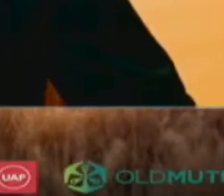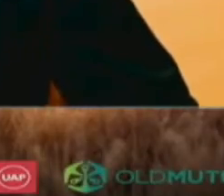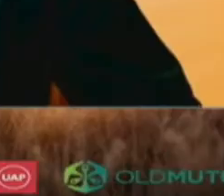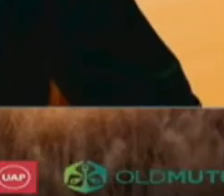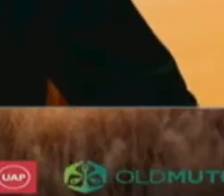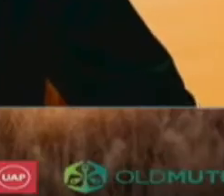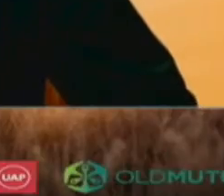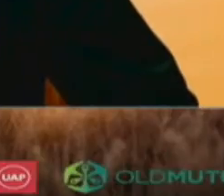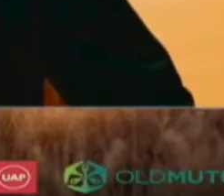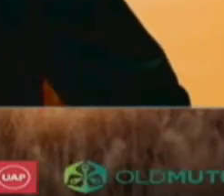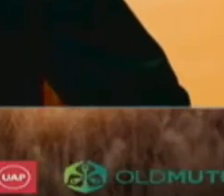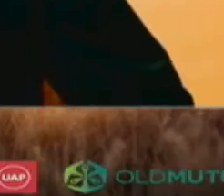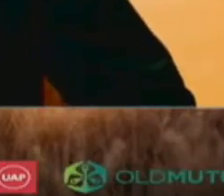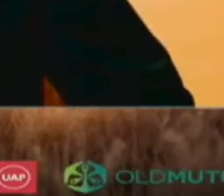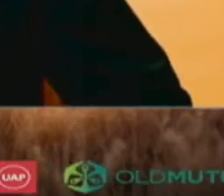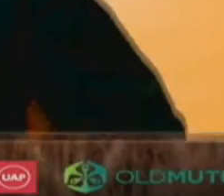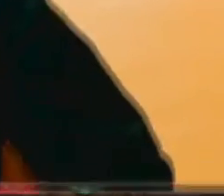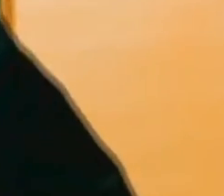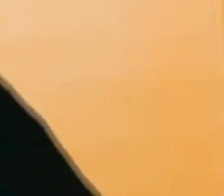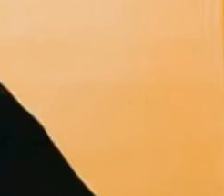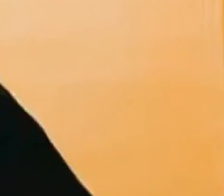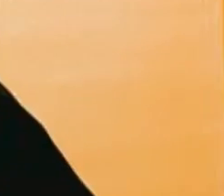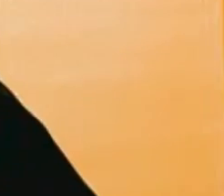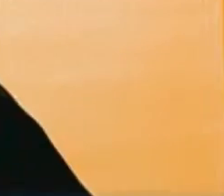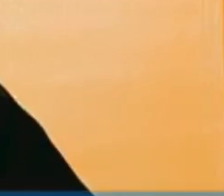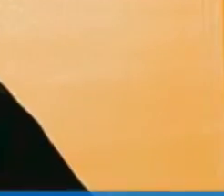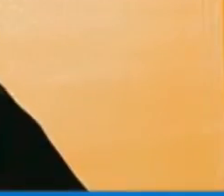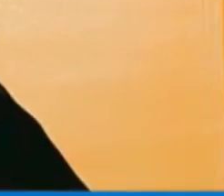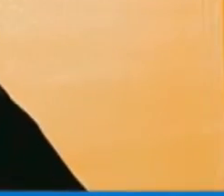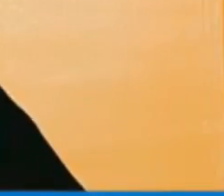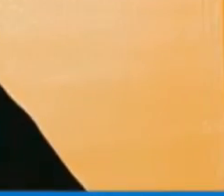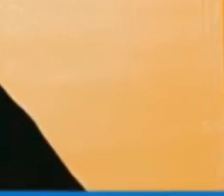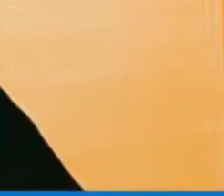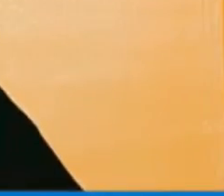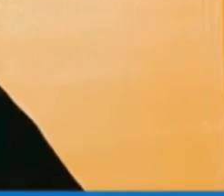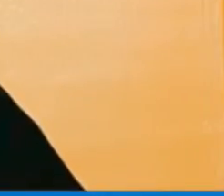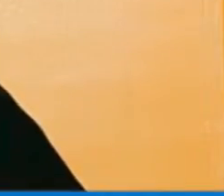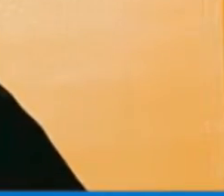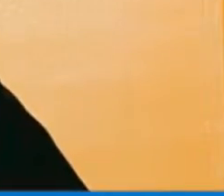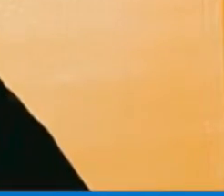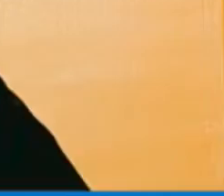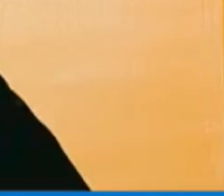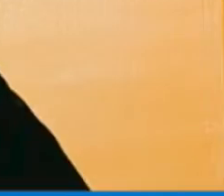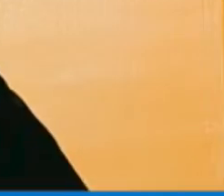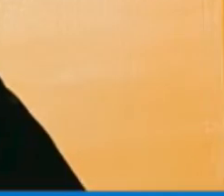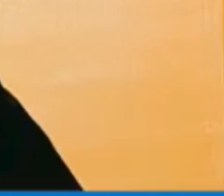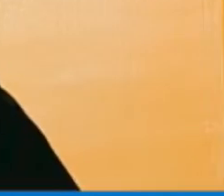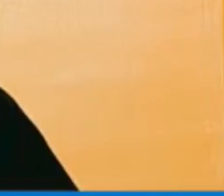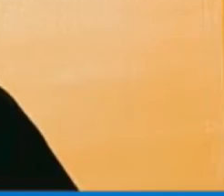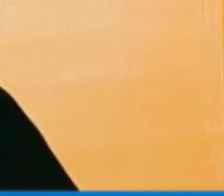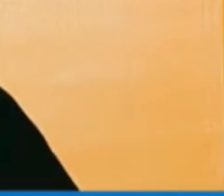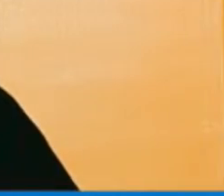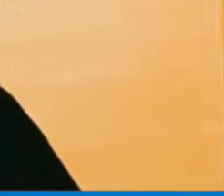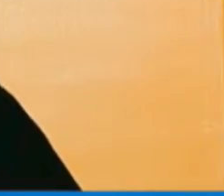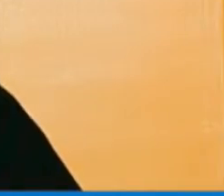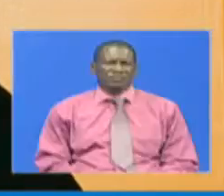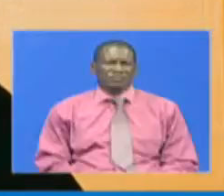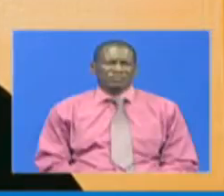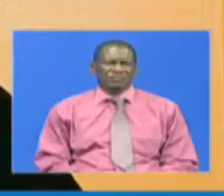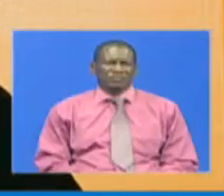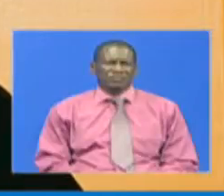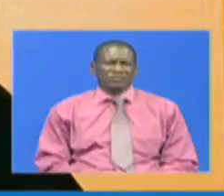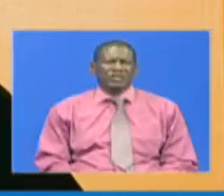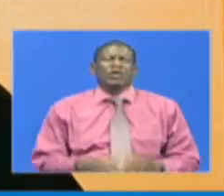people are talking about re-engineering business. Not in the, there is nothing else. So when it comes to sales,